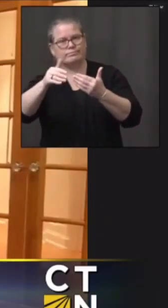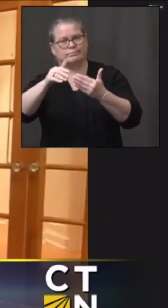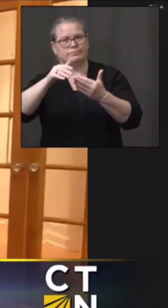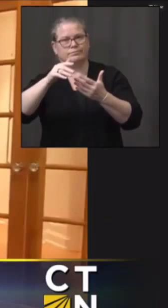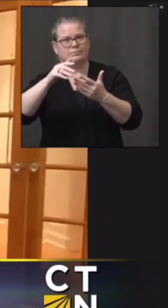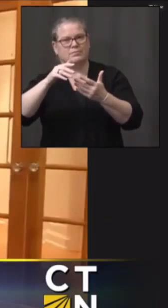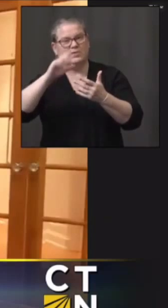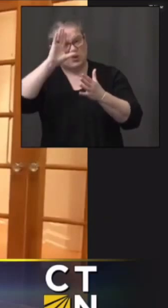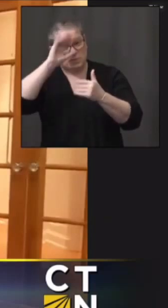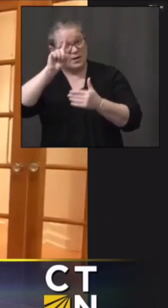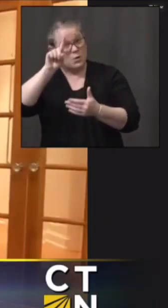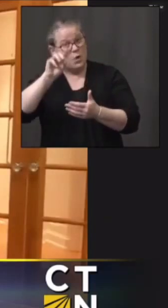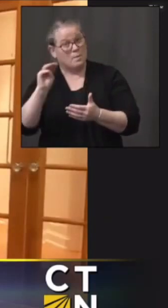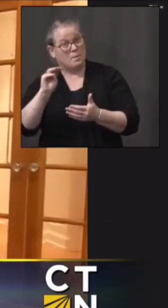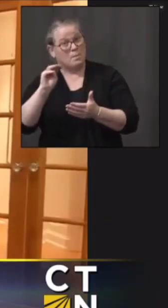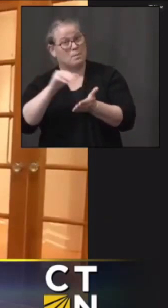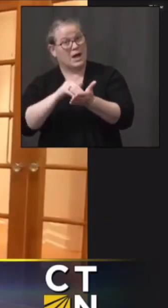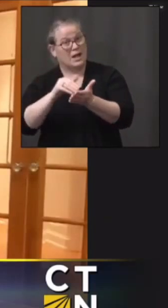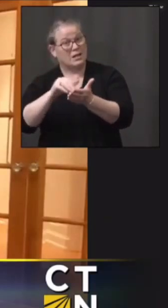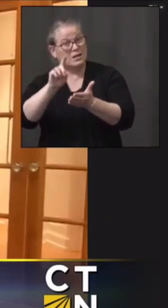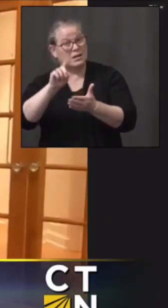That's right. But by the way, that